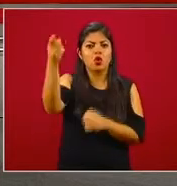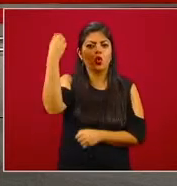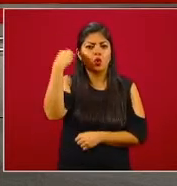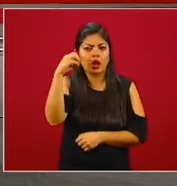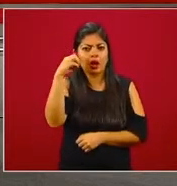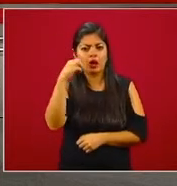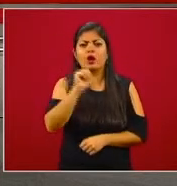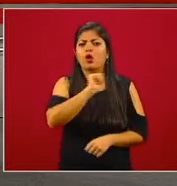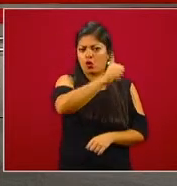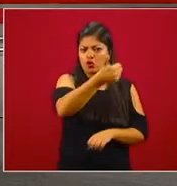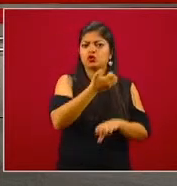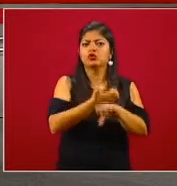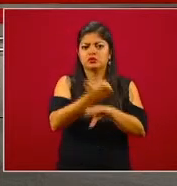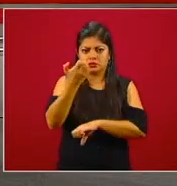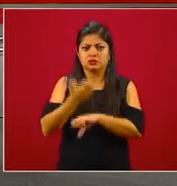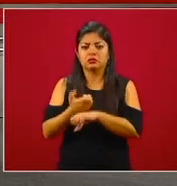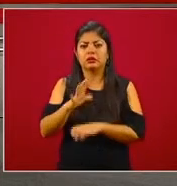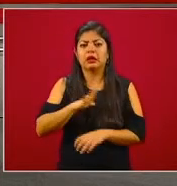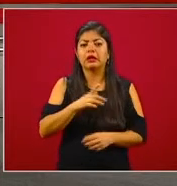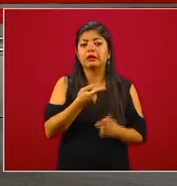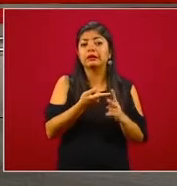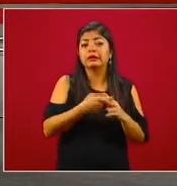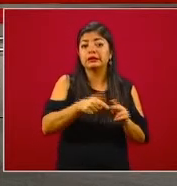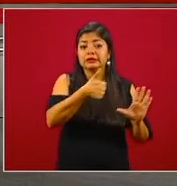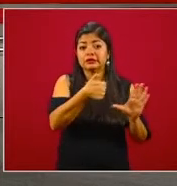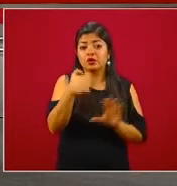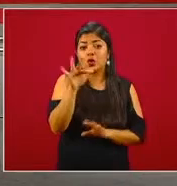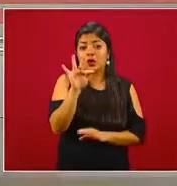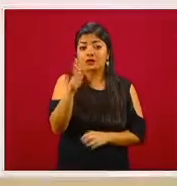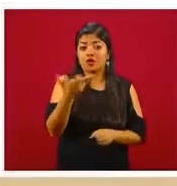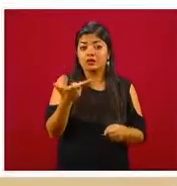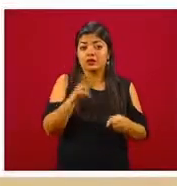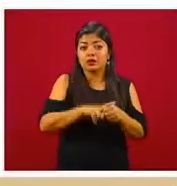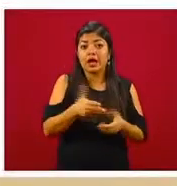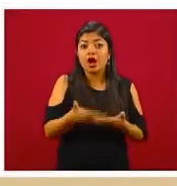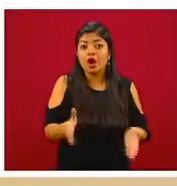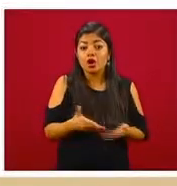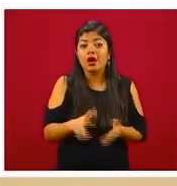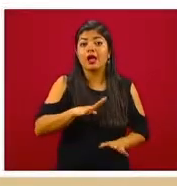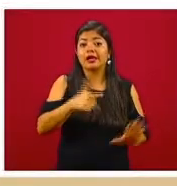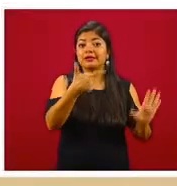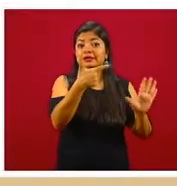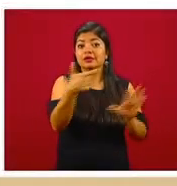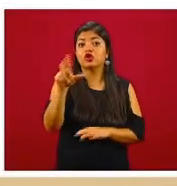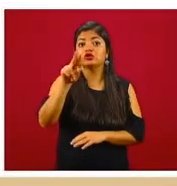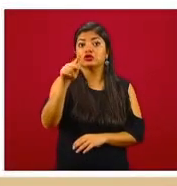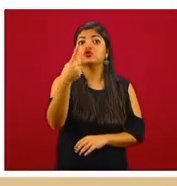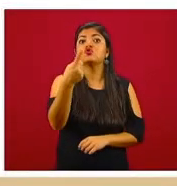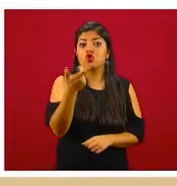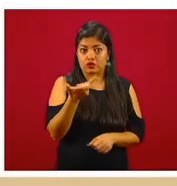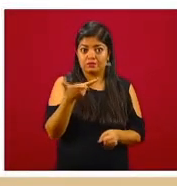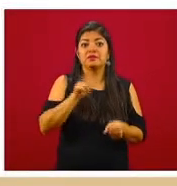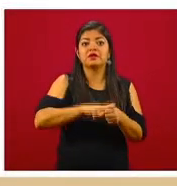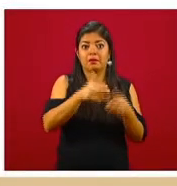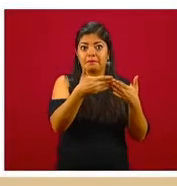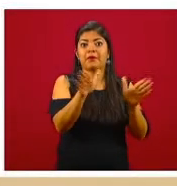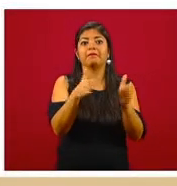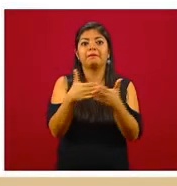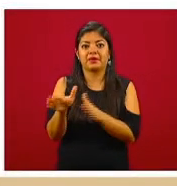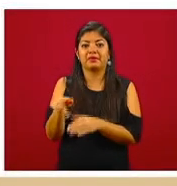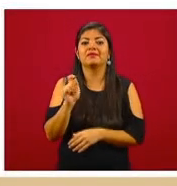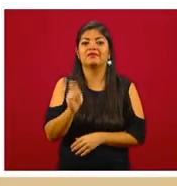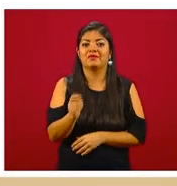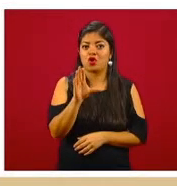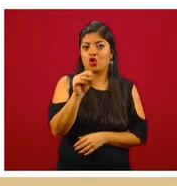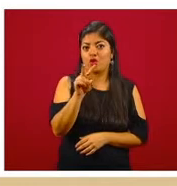aspects otros of this estados. showing up, like what Empezamos con has happening in 645 Guerrero and hospitales. Oaxaca and other Tenemos states. ahora We began with 781 245 hospitales hospitals. COVID We